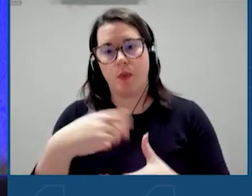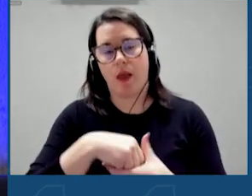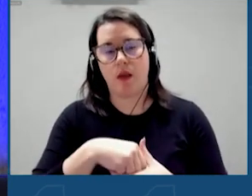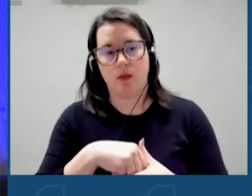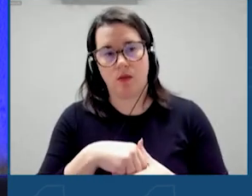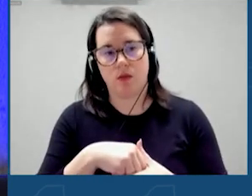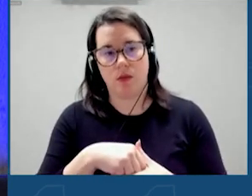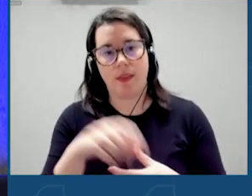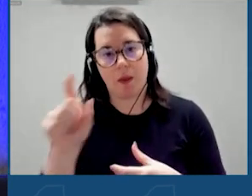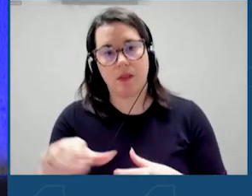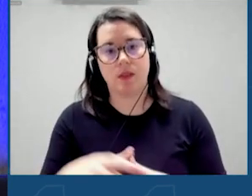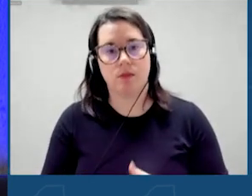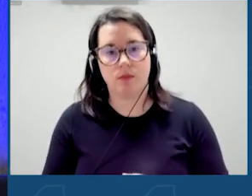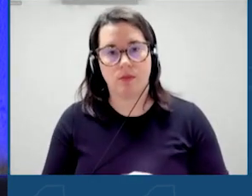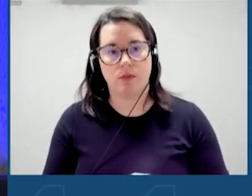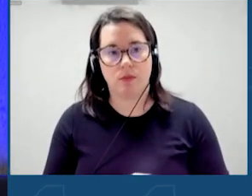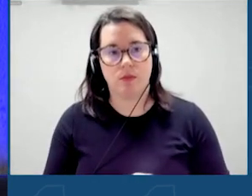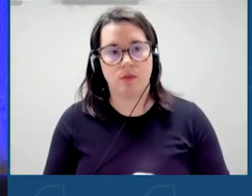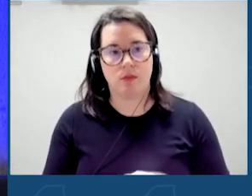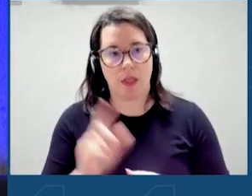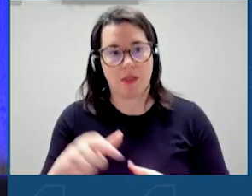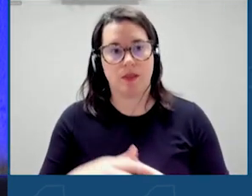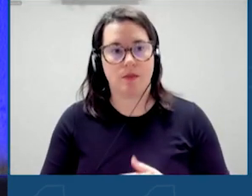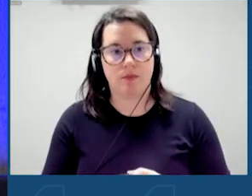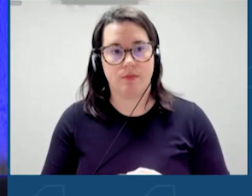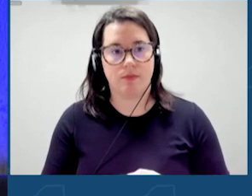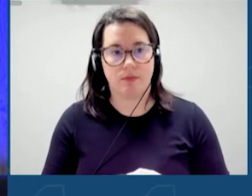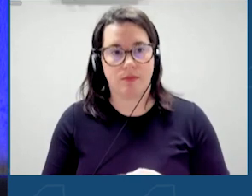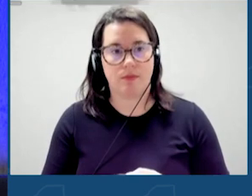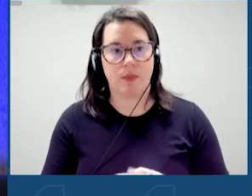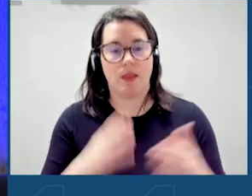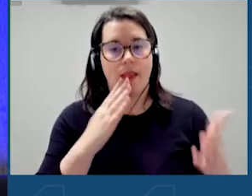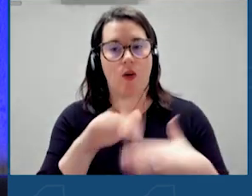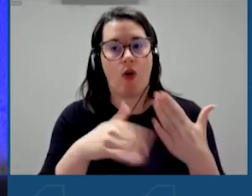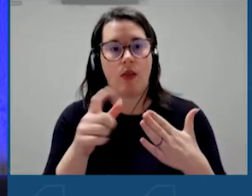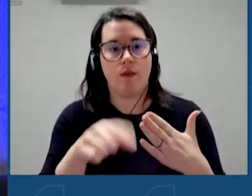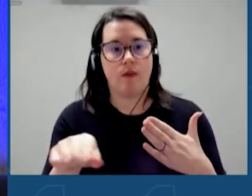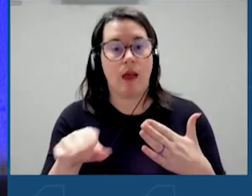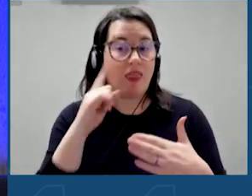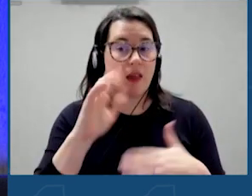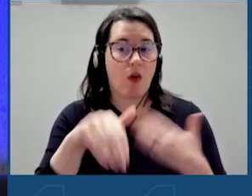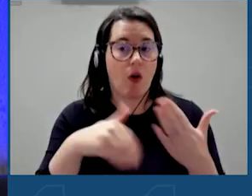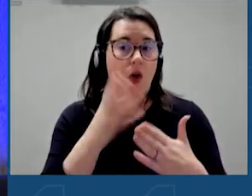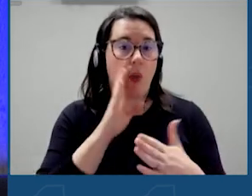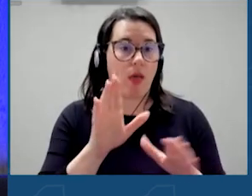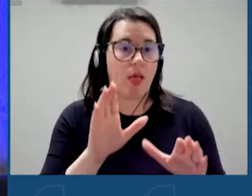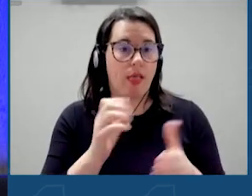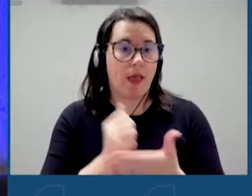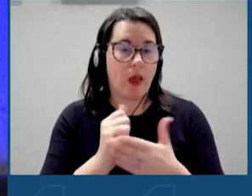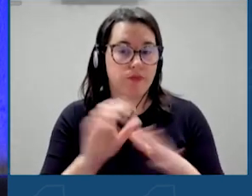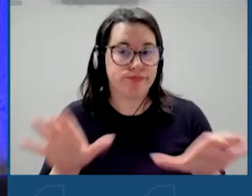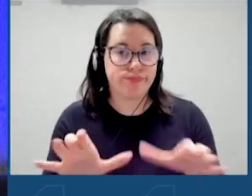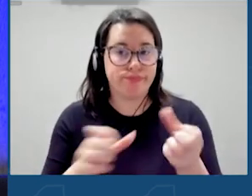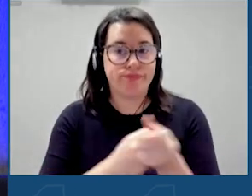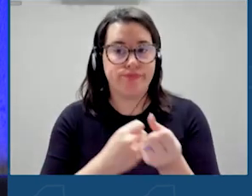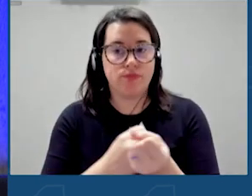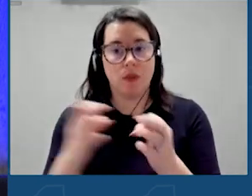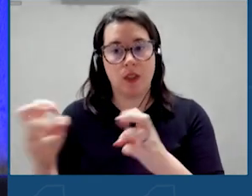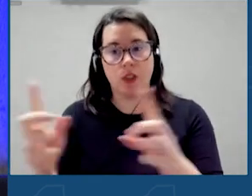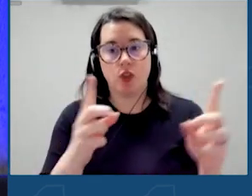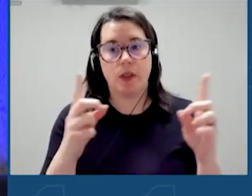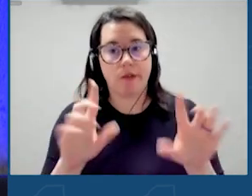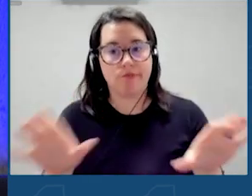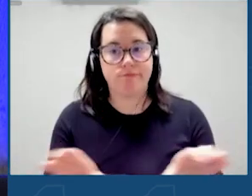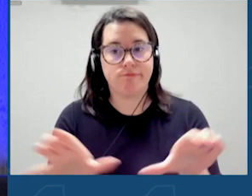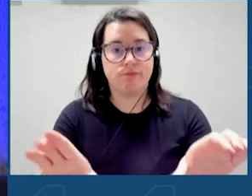they must, and they must. And I thank all of you who will help us activate the advocacy and education campaigns that are